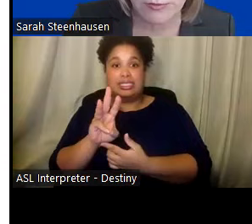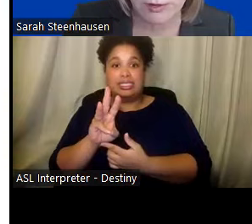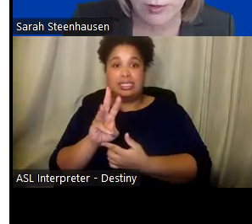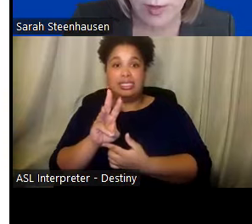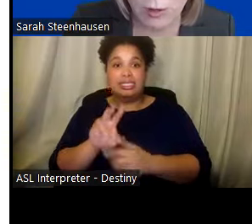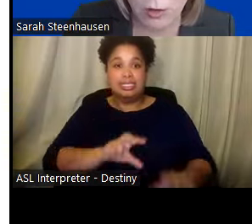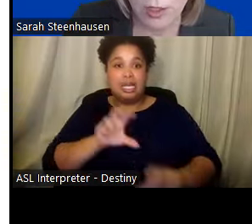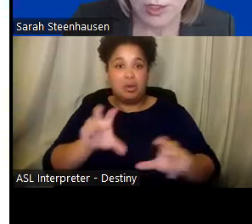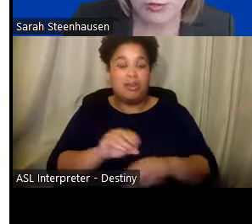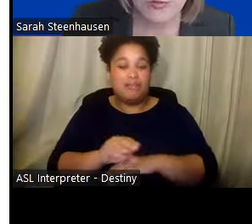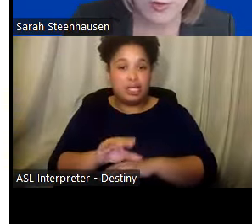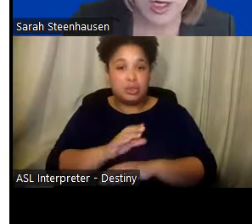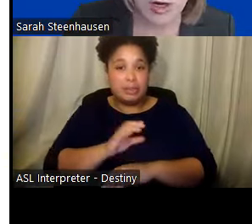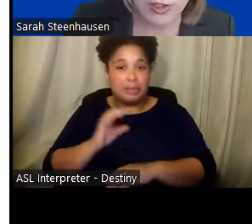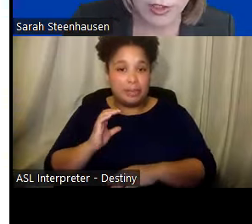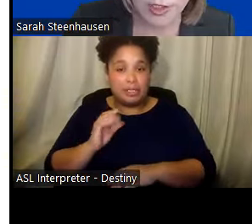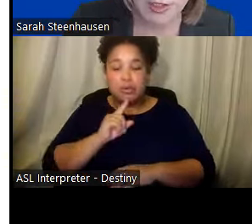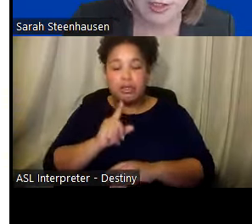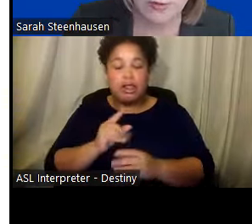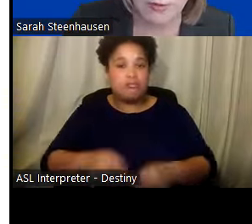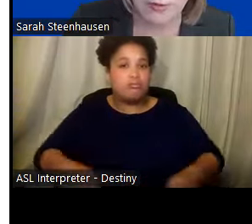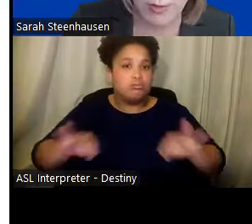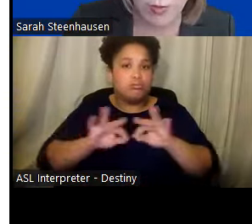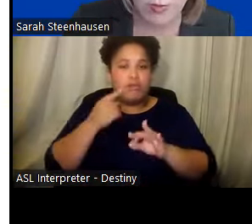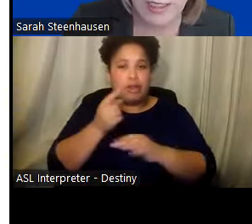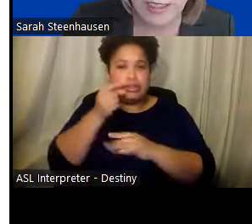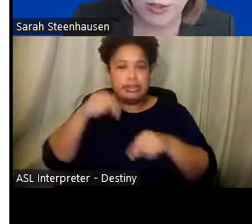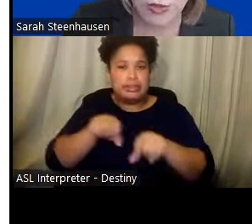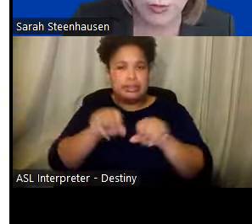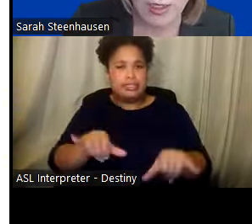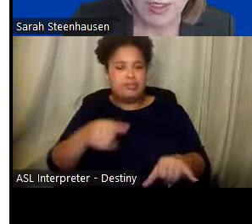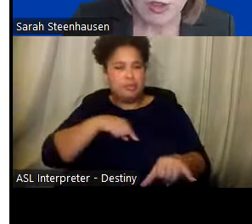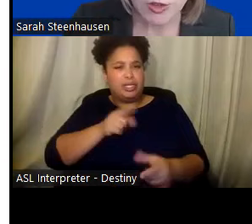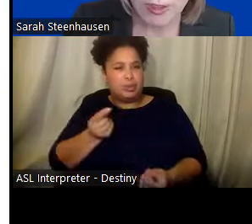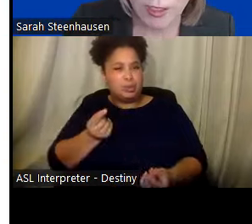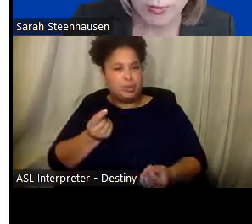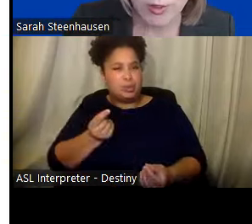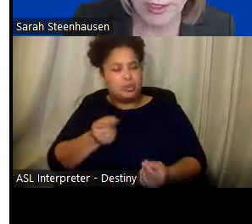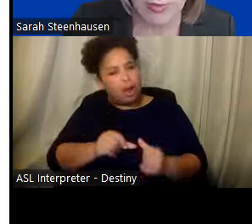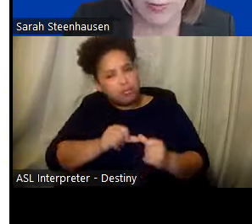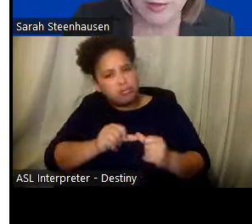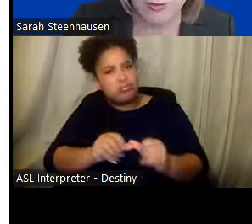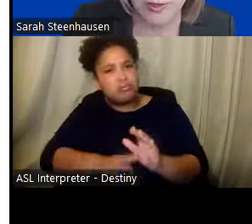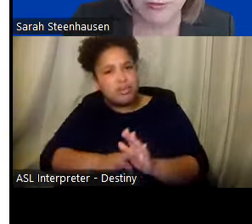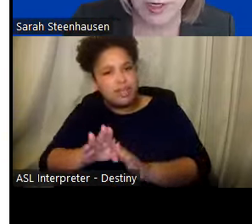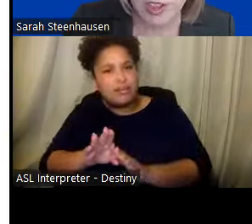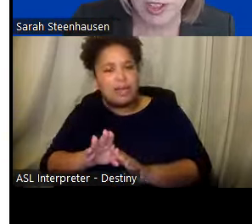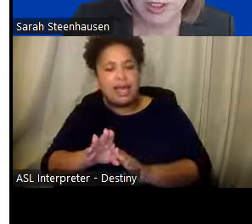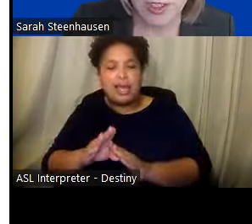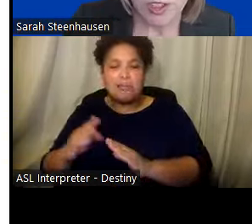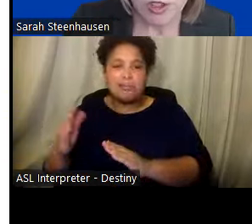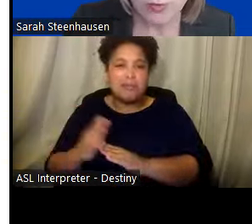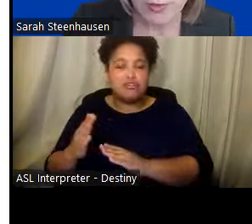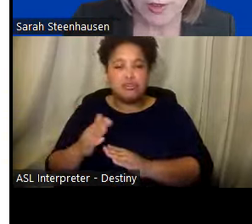committees have been critical to informing our understanding of the system and what we need to do to continue building out the Master Plan for